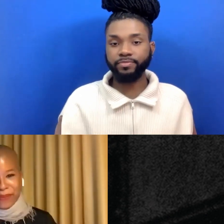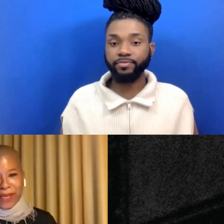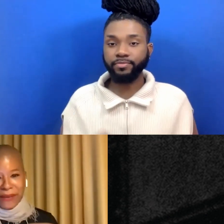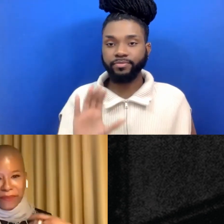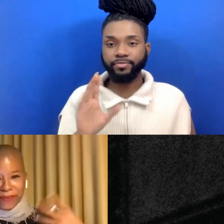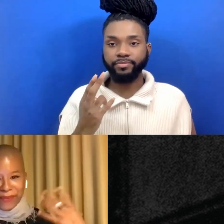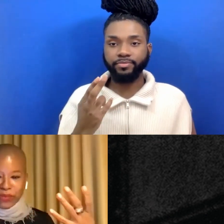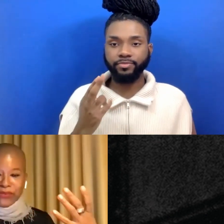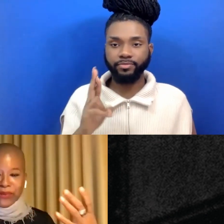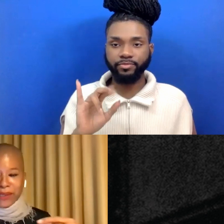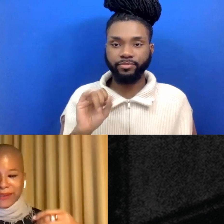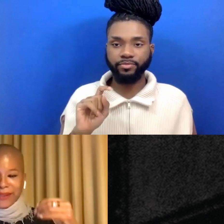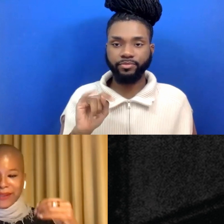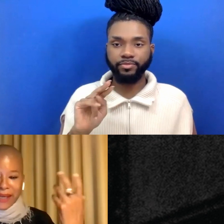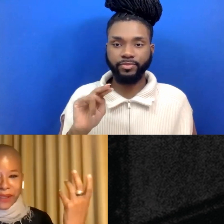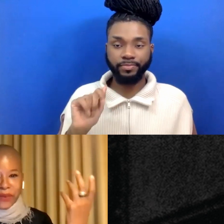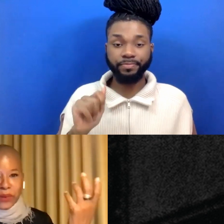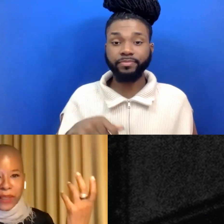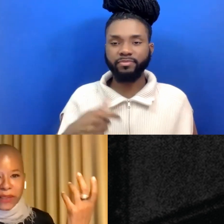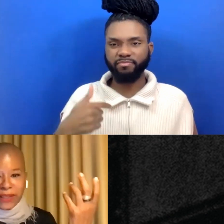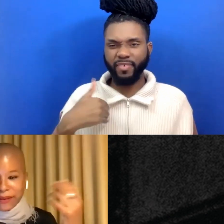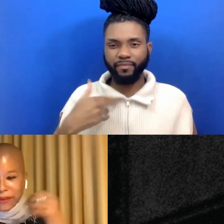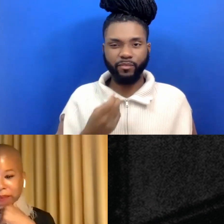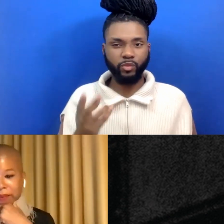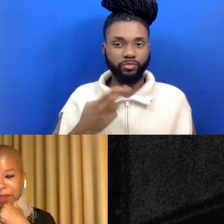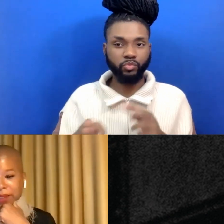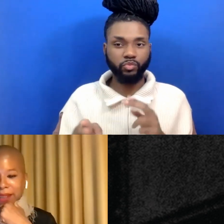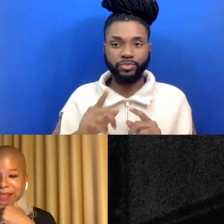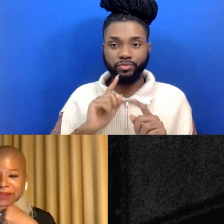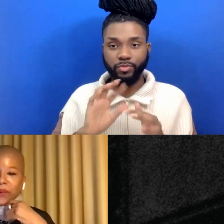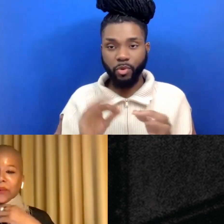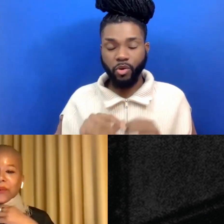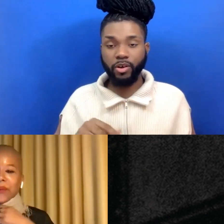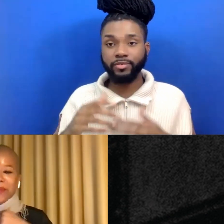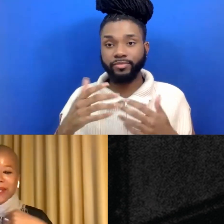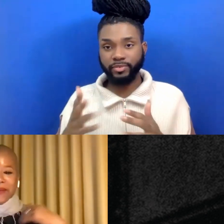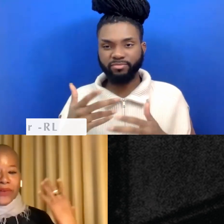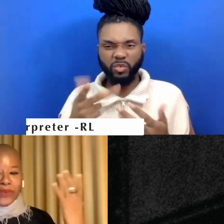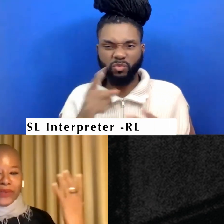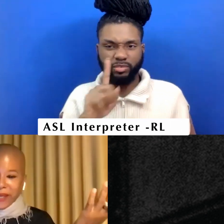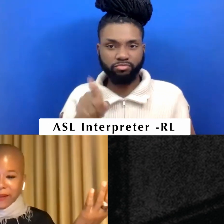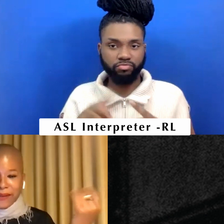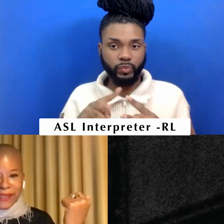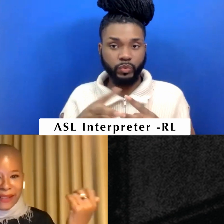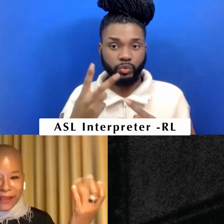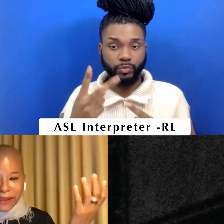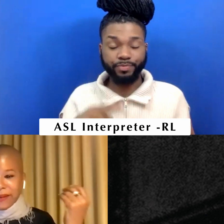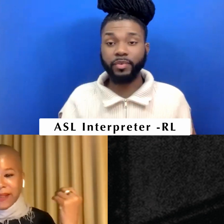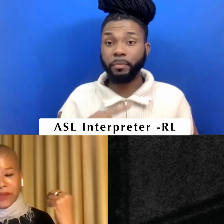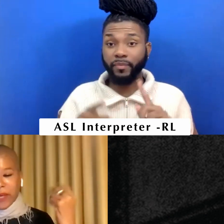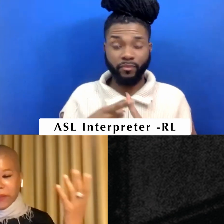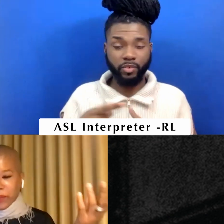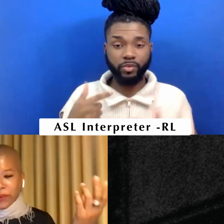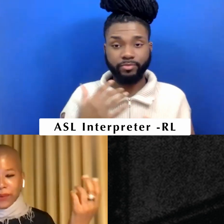prepared some brief remarks, and then I have kind of two questions. So I'll begin first with thanks to